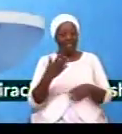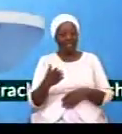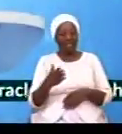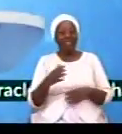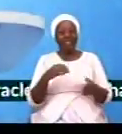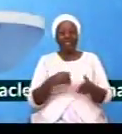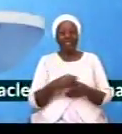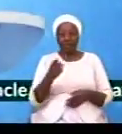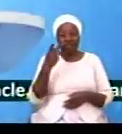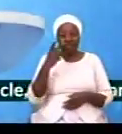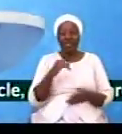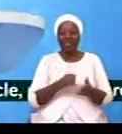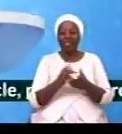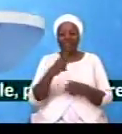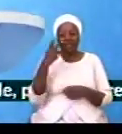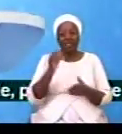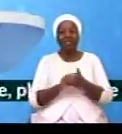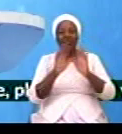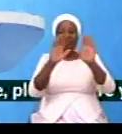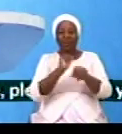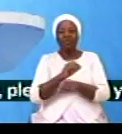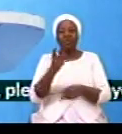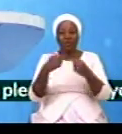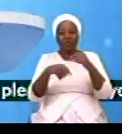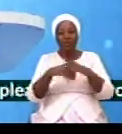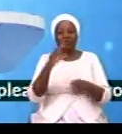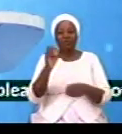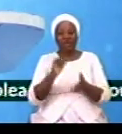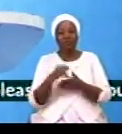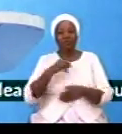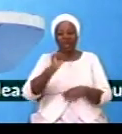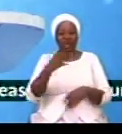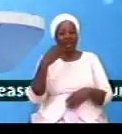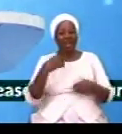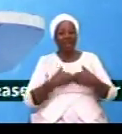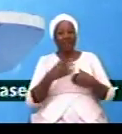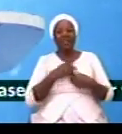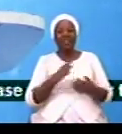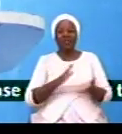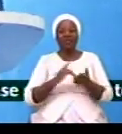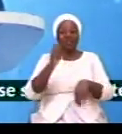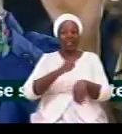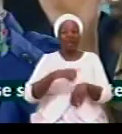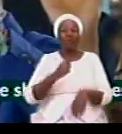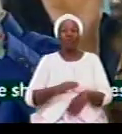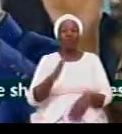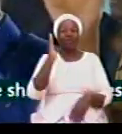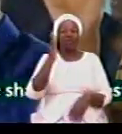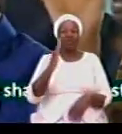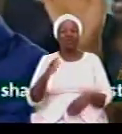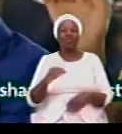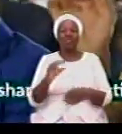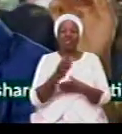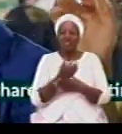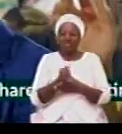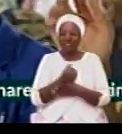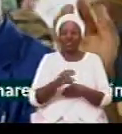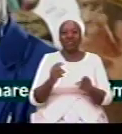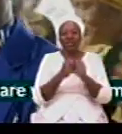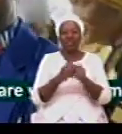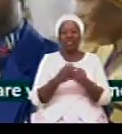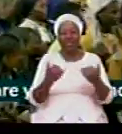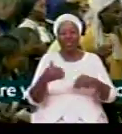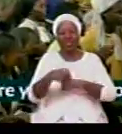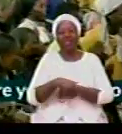a glorious time of testimony sharing tonight. The moderating overseer, please. Keep on